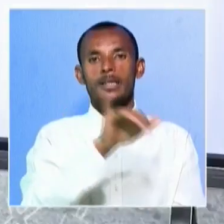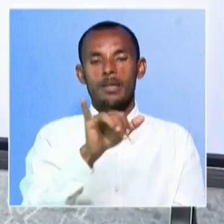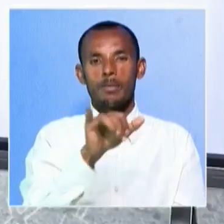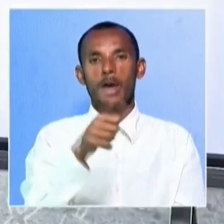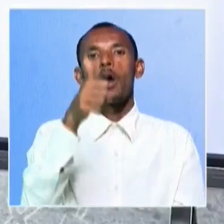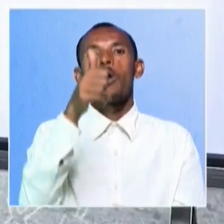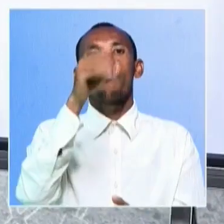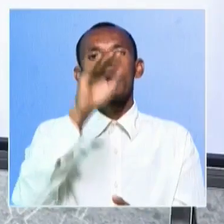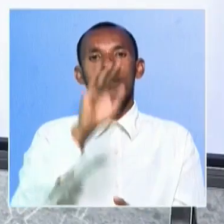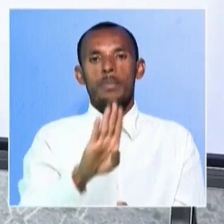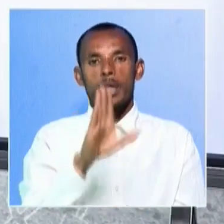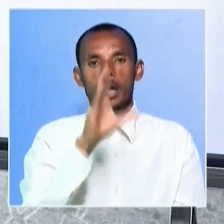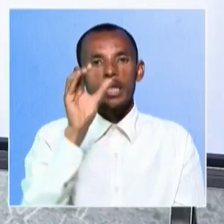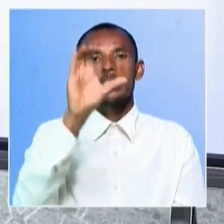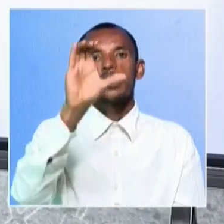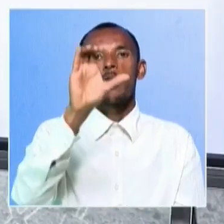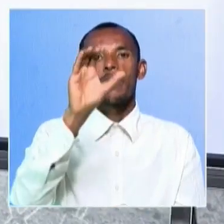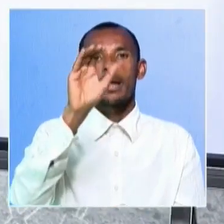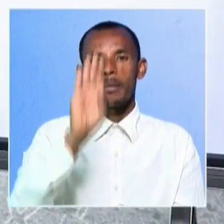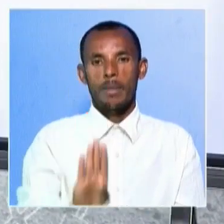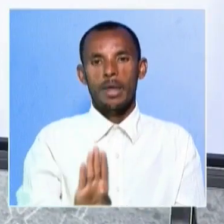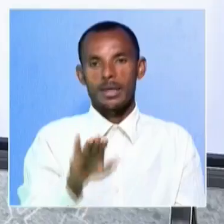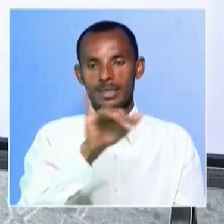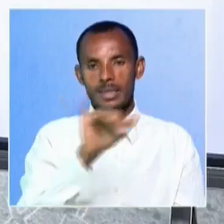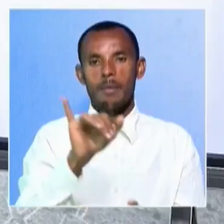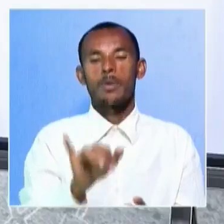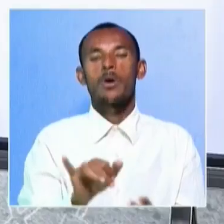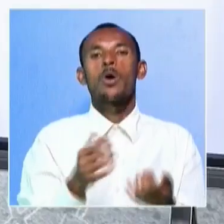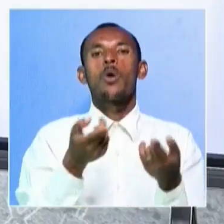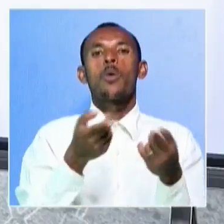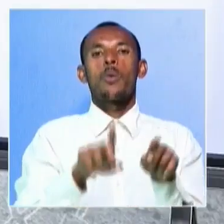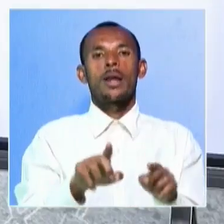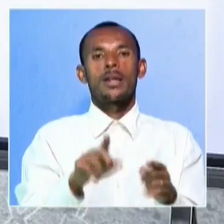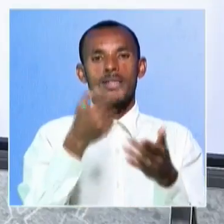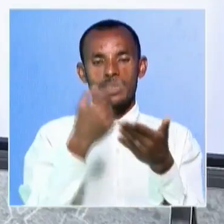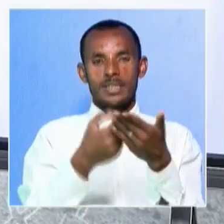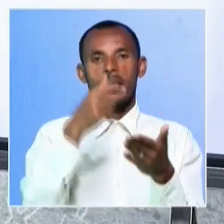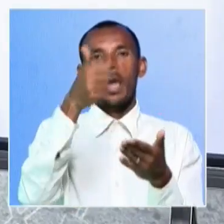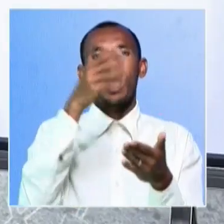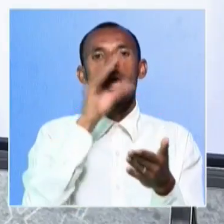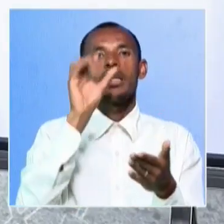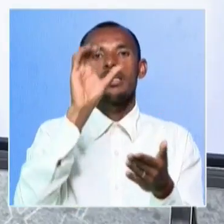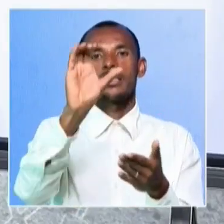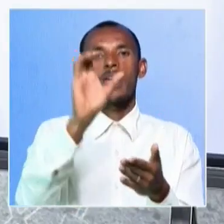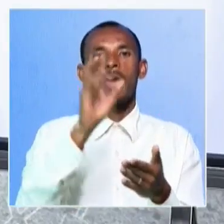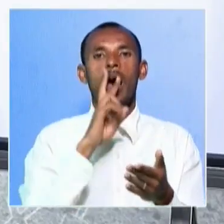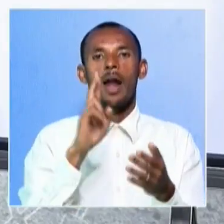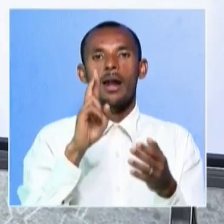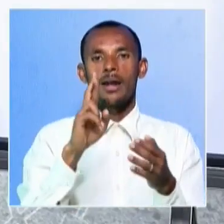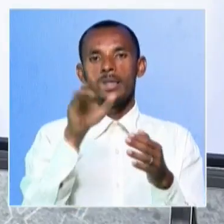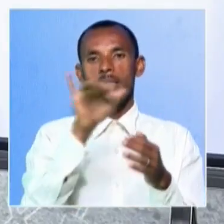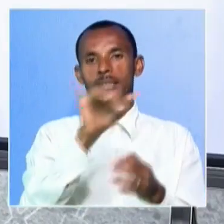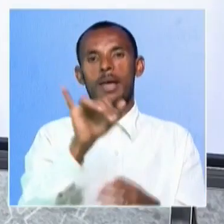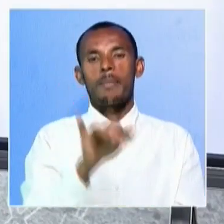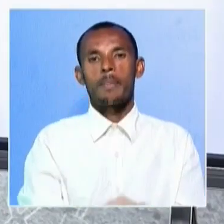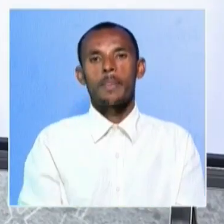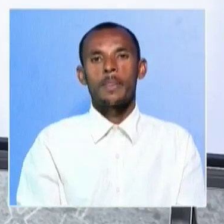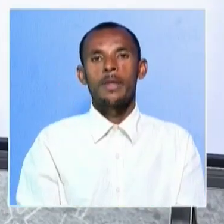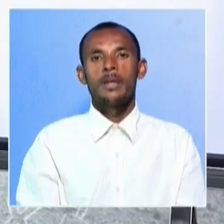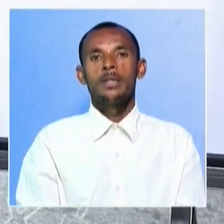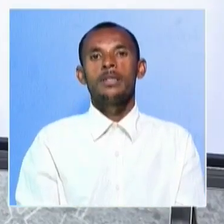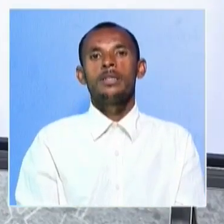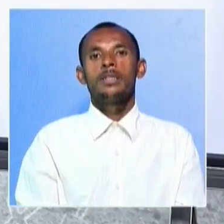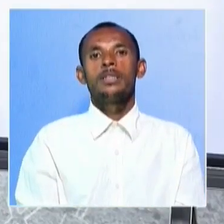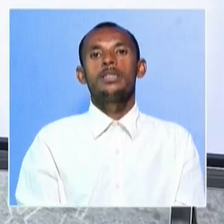b and c over b will be the same whenever these a and c are the same. That is